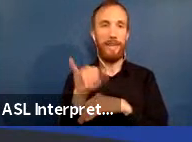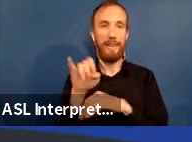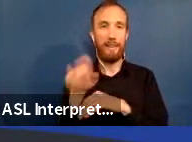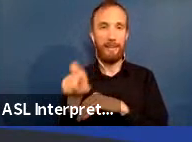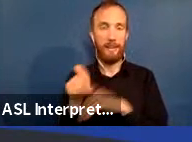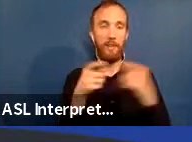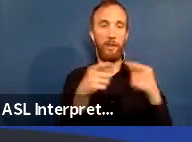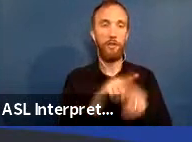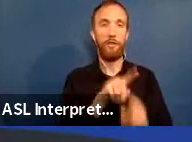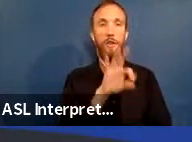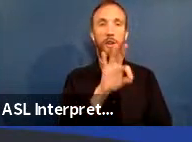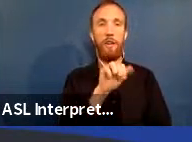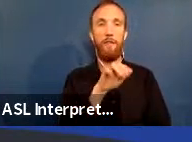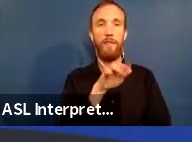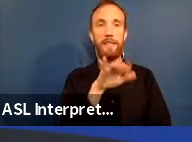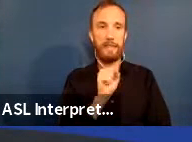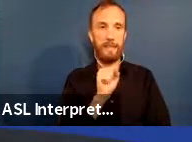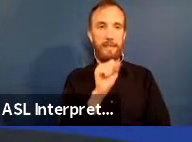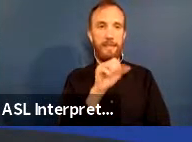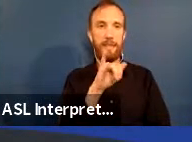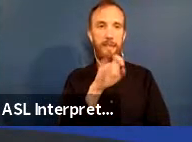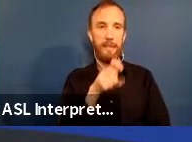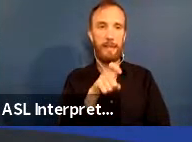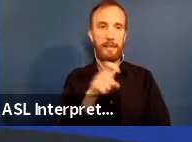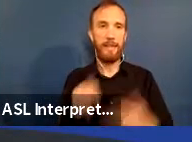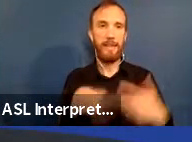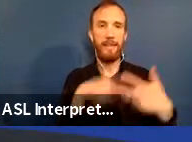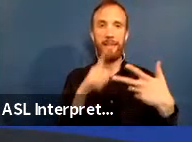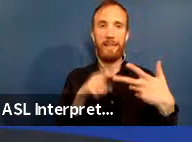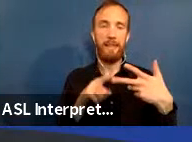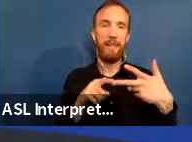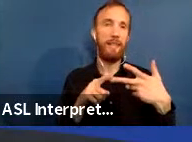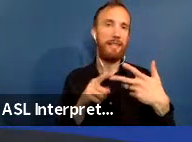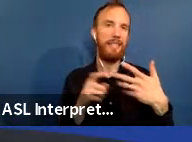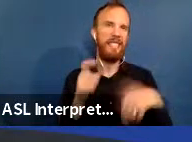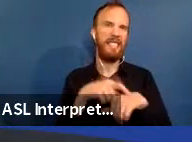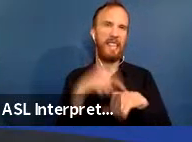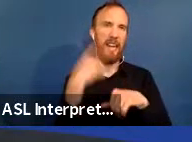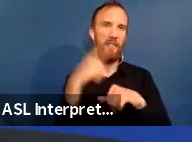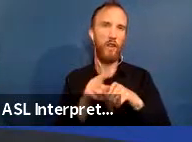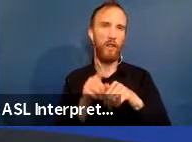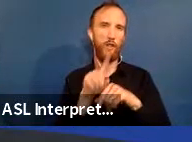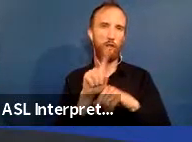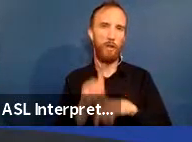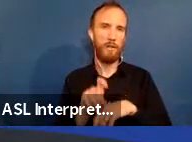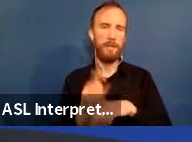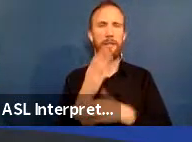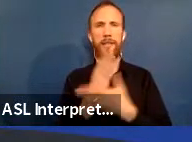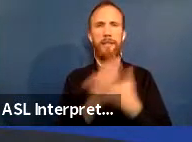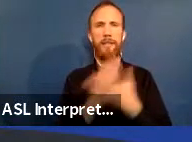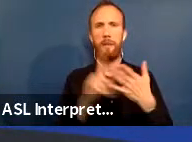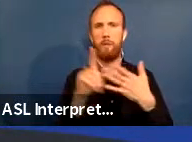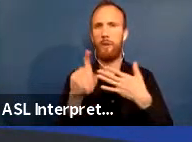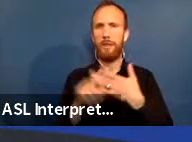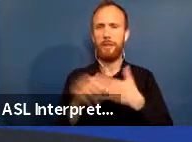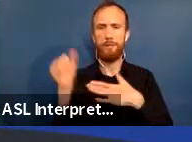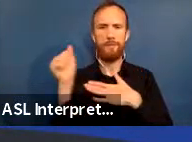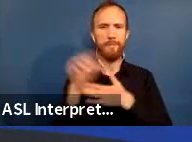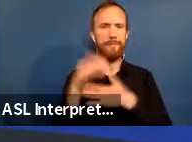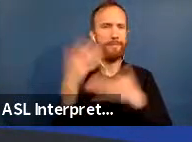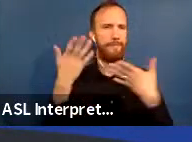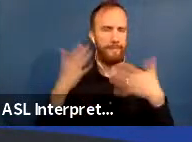And then last, give you an opportunity to ask us some questions. Some questions were pre-submitted, so we will review those if you submitted a